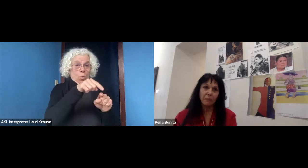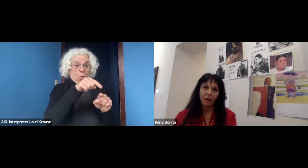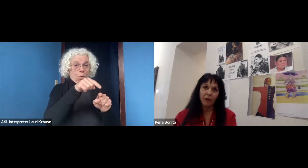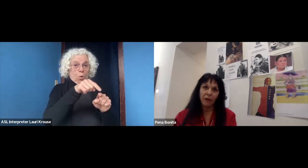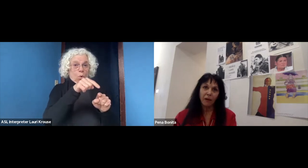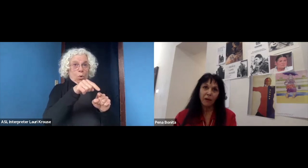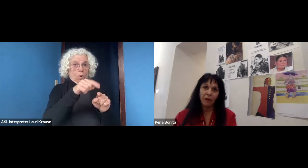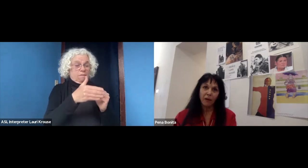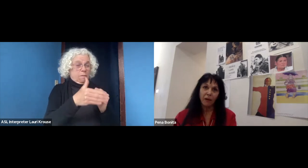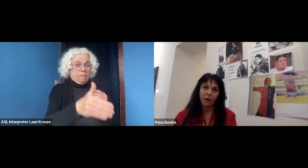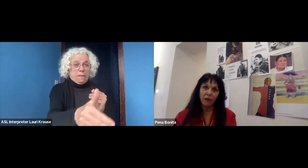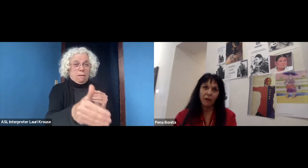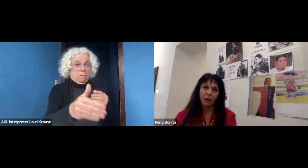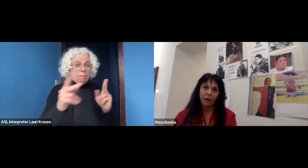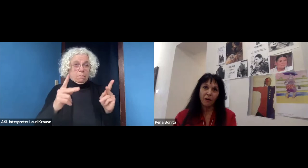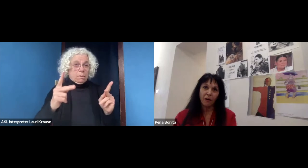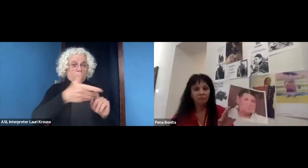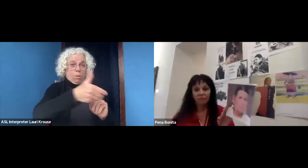in the movies.